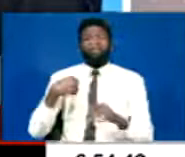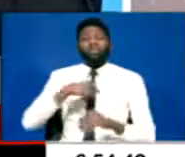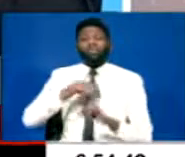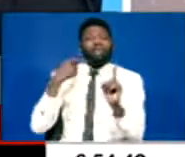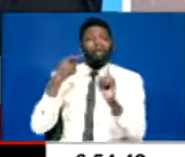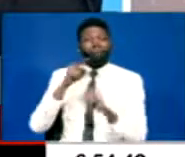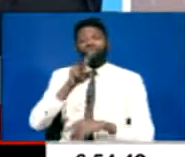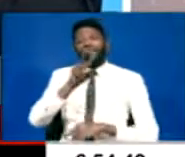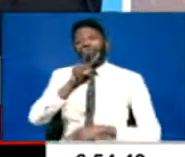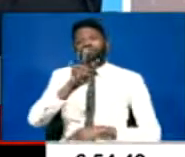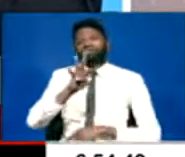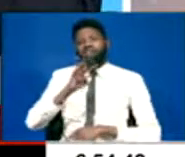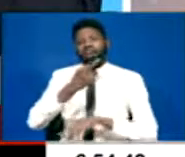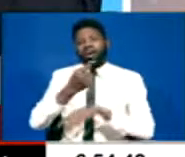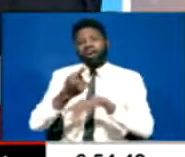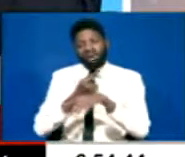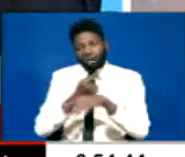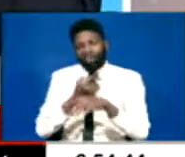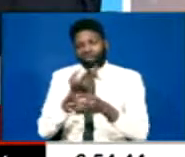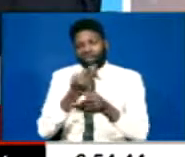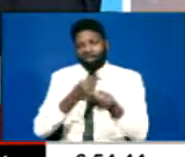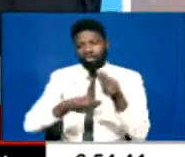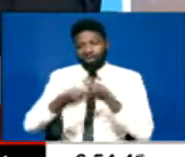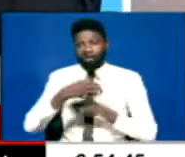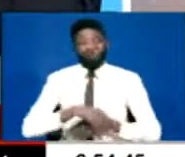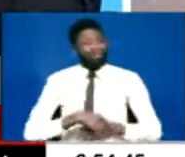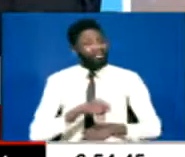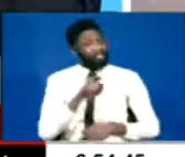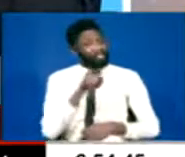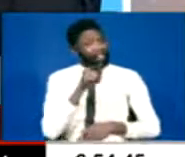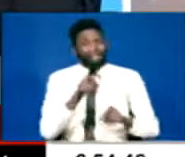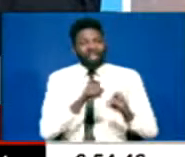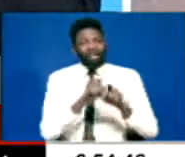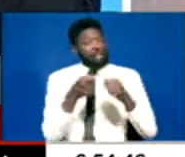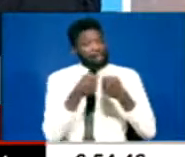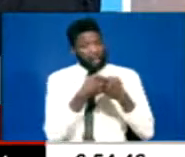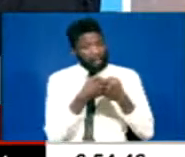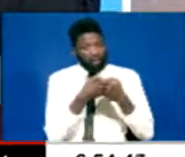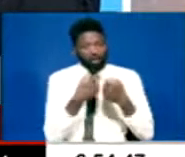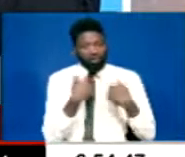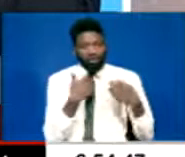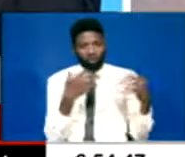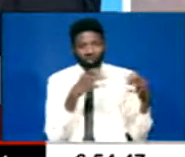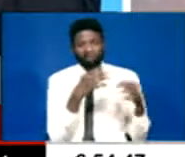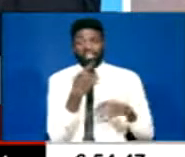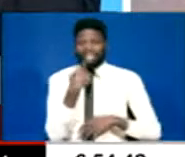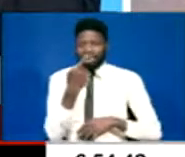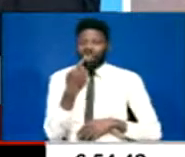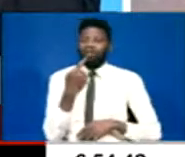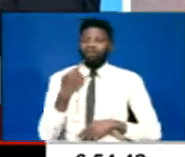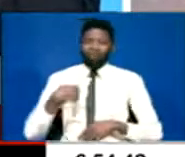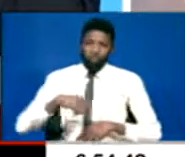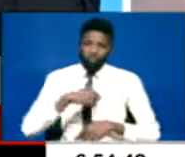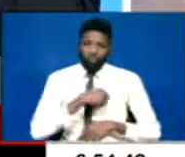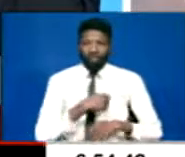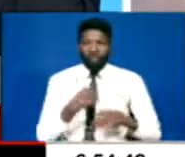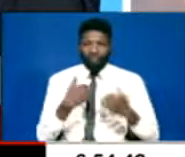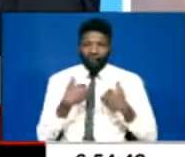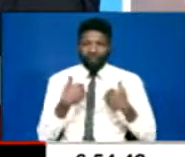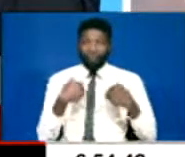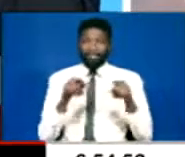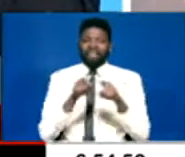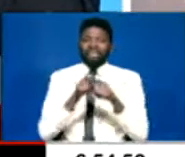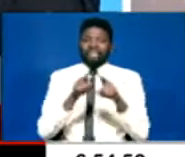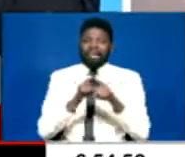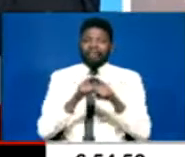that is sort of a double-edged sword for most people, because one group are saying at least that keeps us or gives us that competitive edge with the